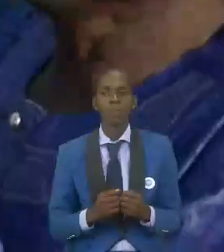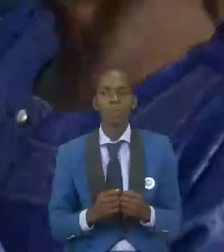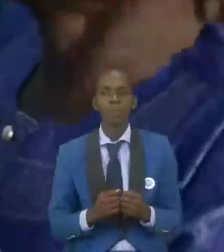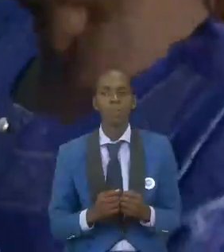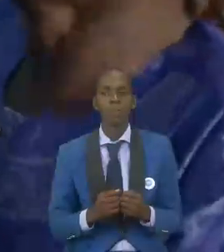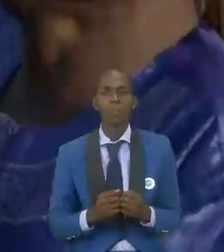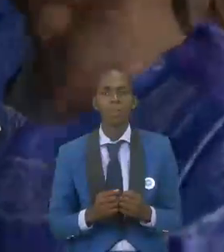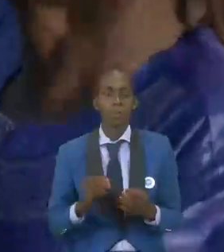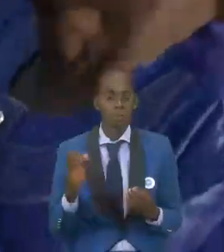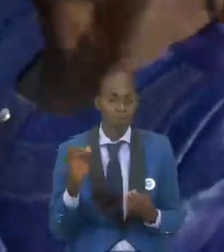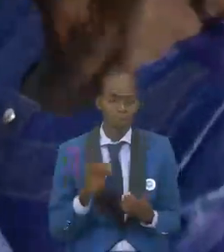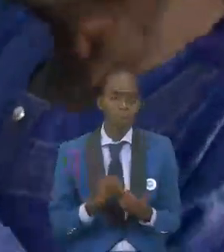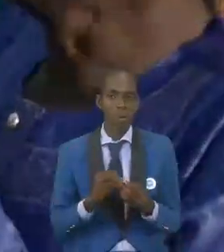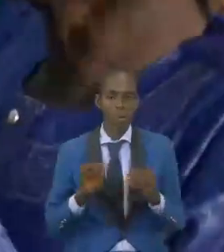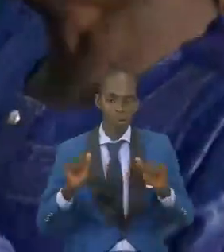more stability,